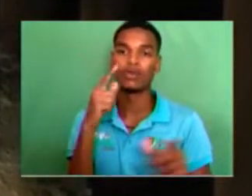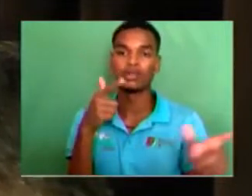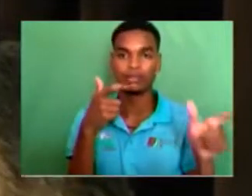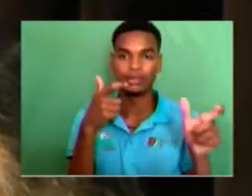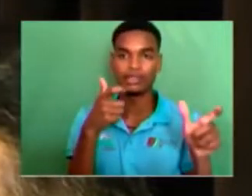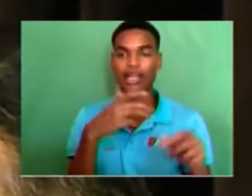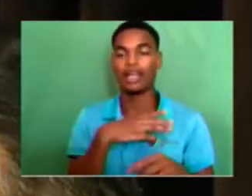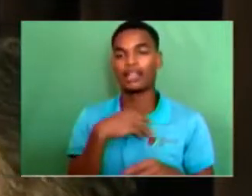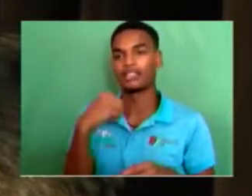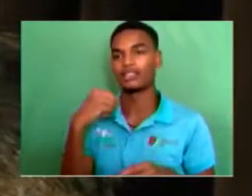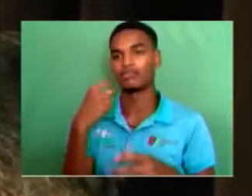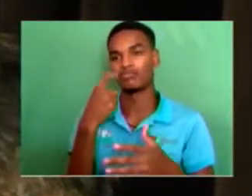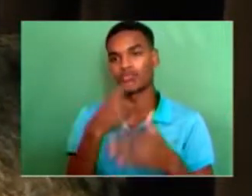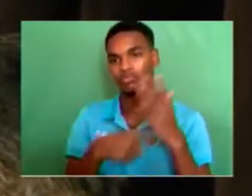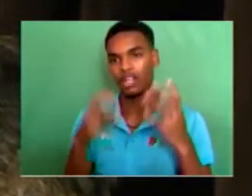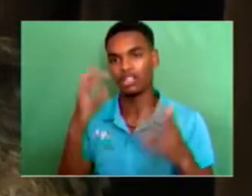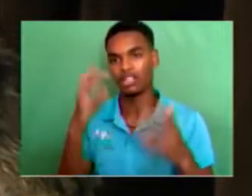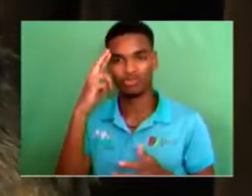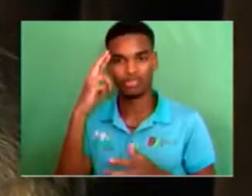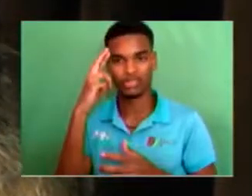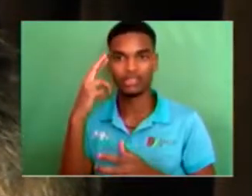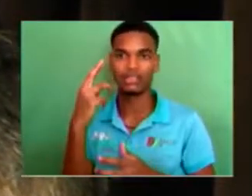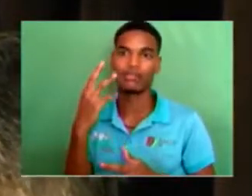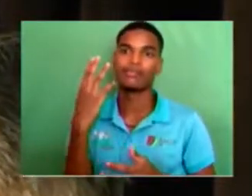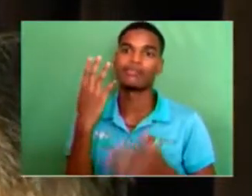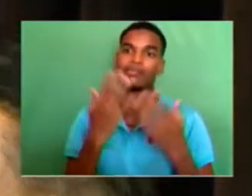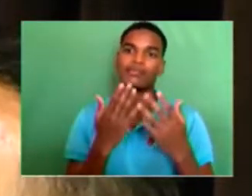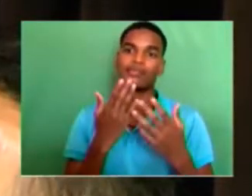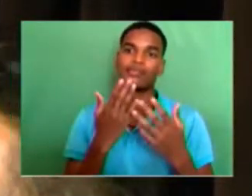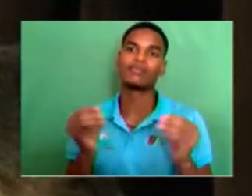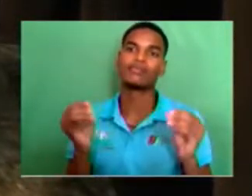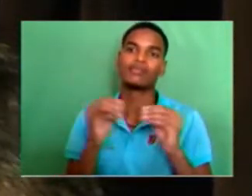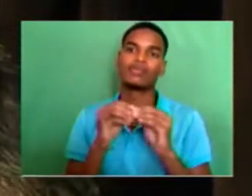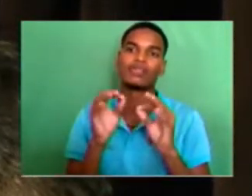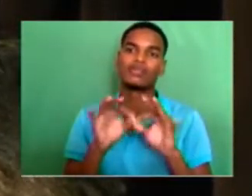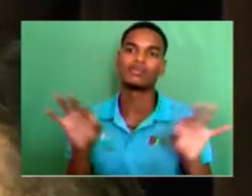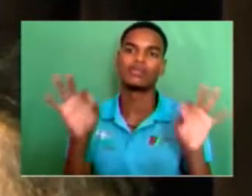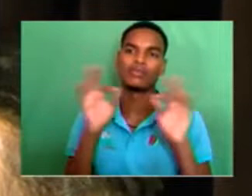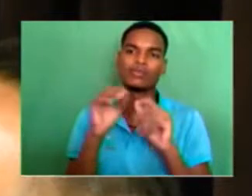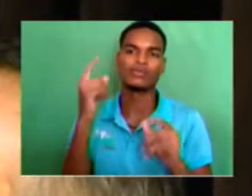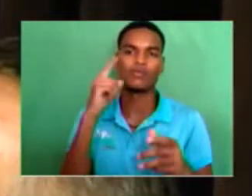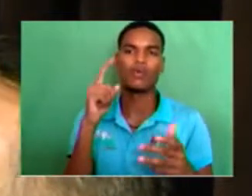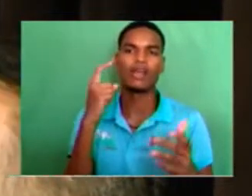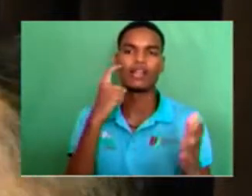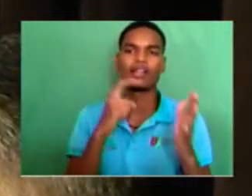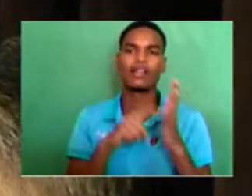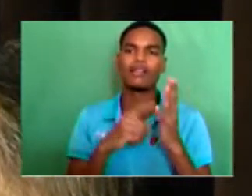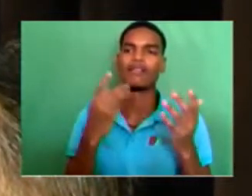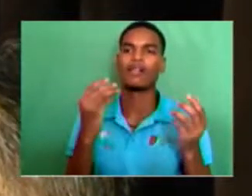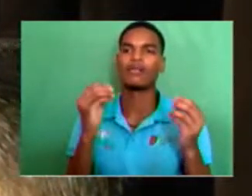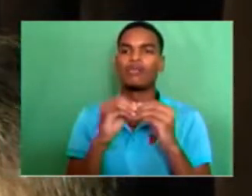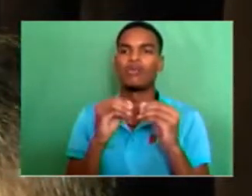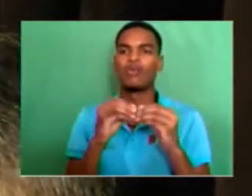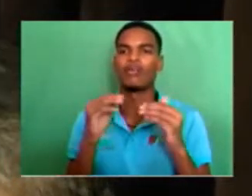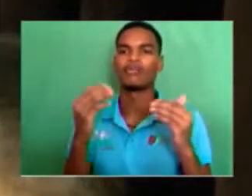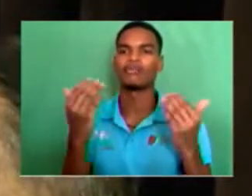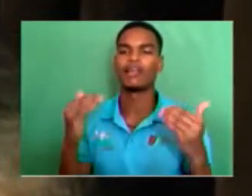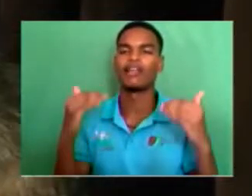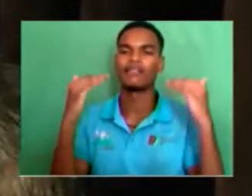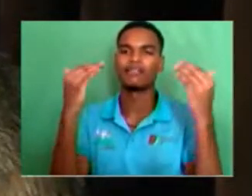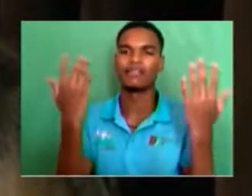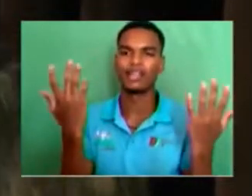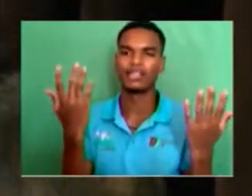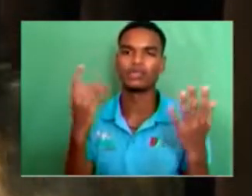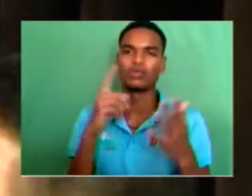reasons, it may be more important to identify the more advanced features that you don't